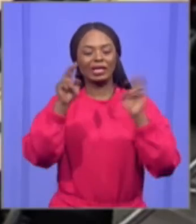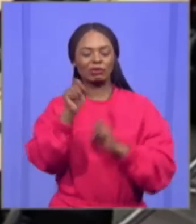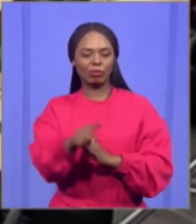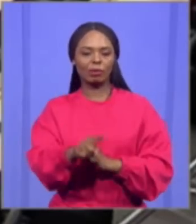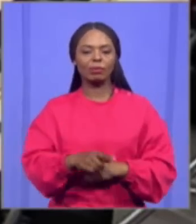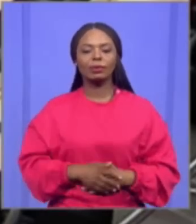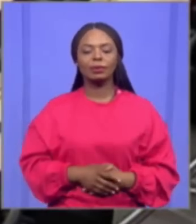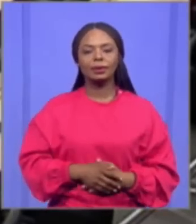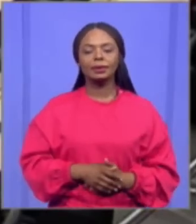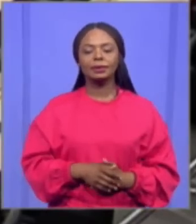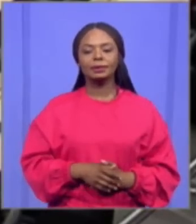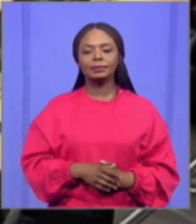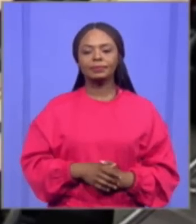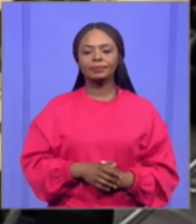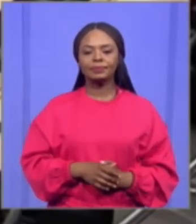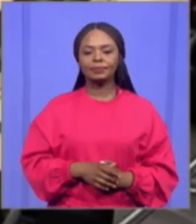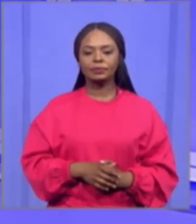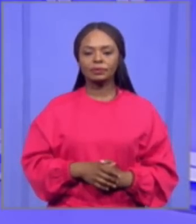SABC News, Pretoria.